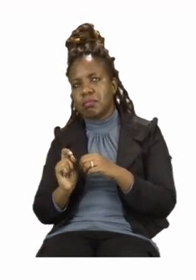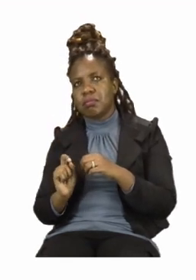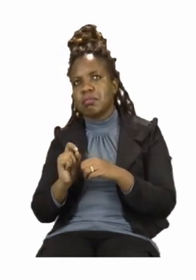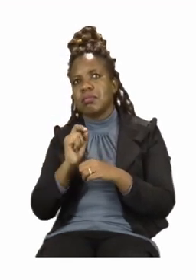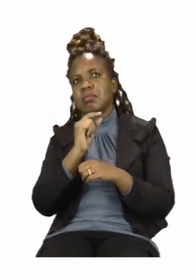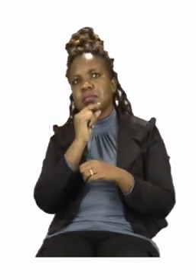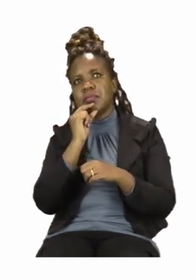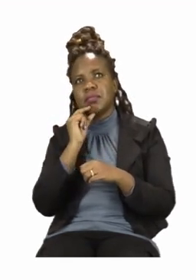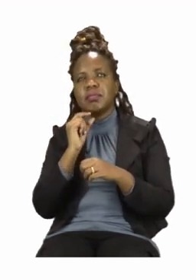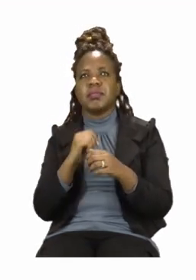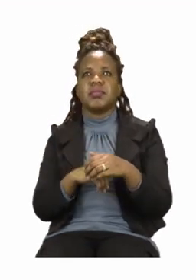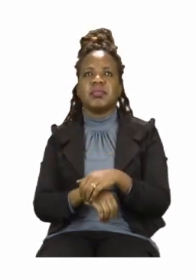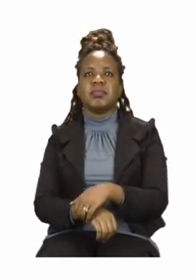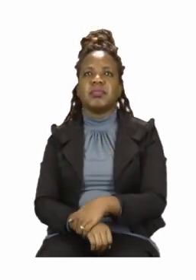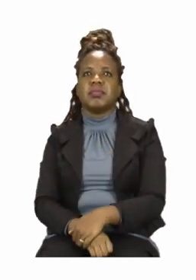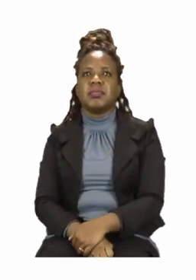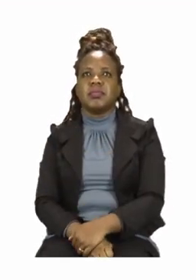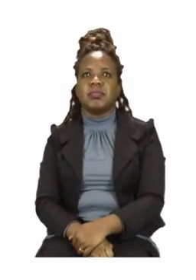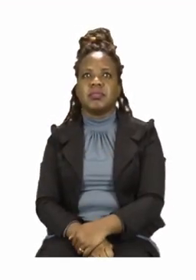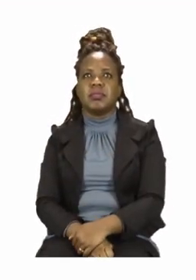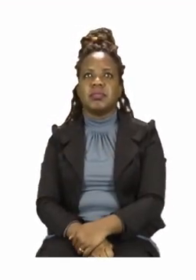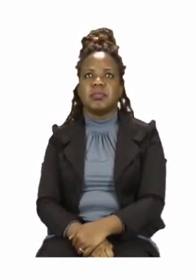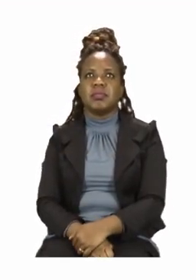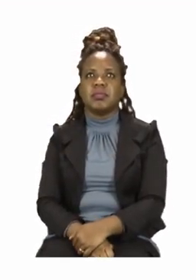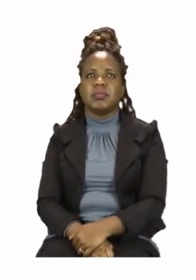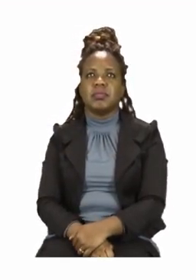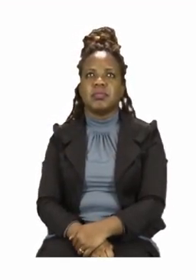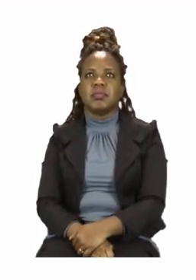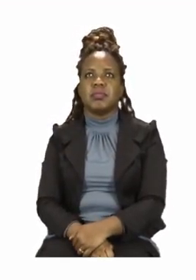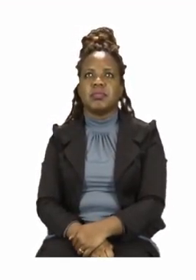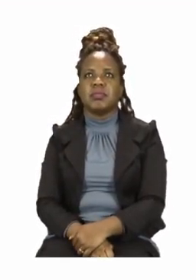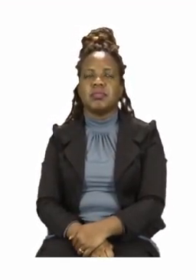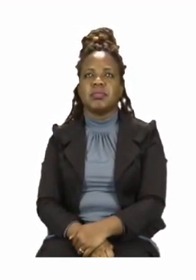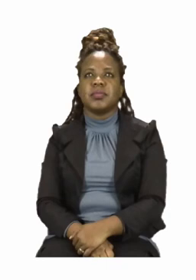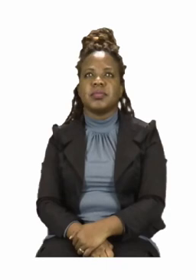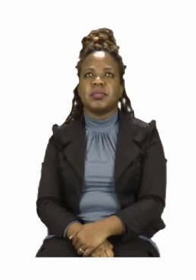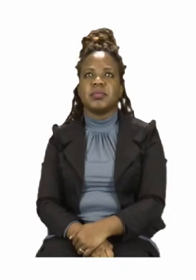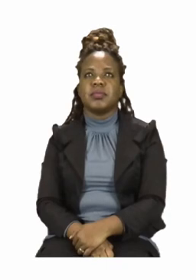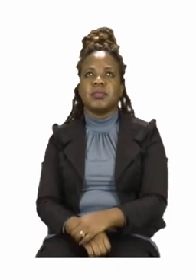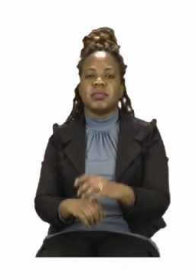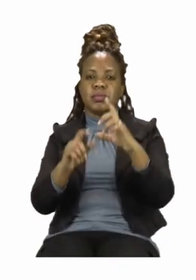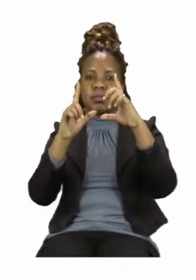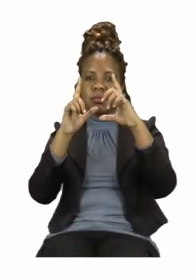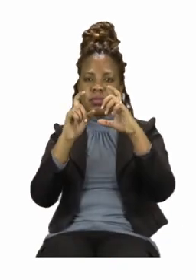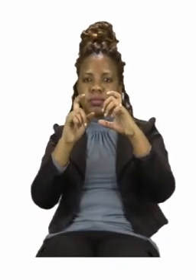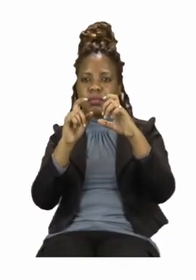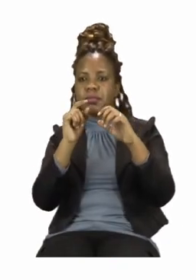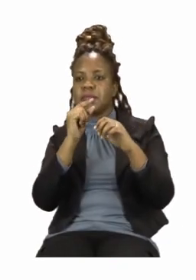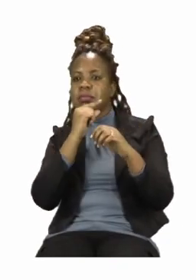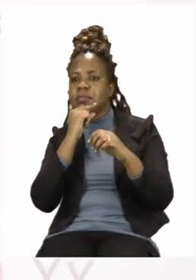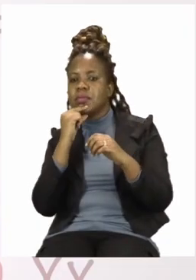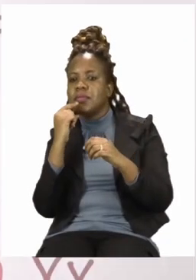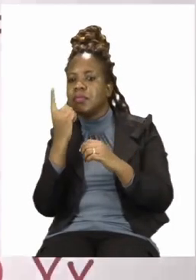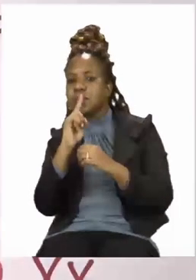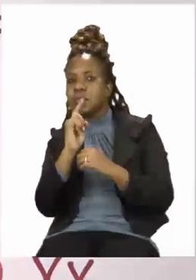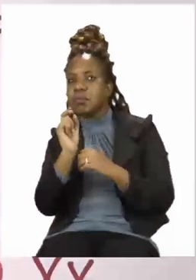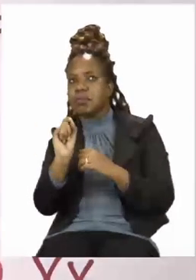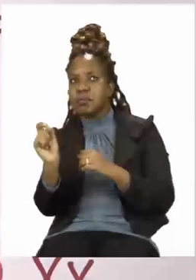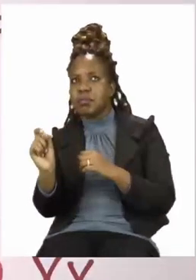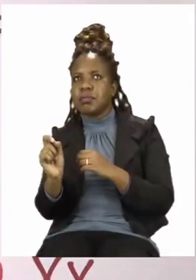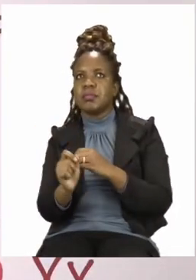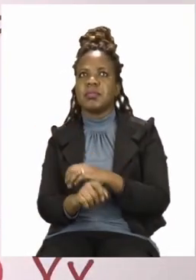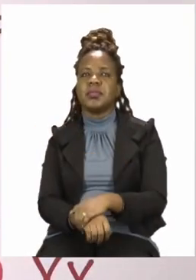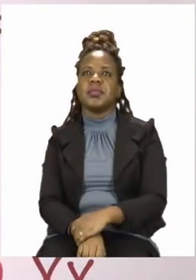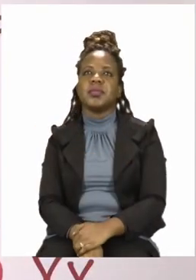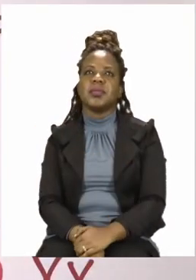do the one that we can see, rod and bay. So let's take a look at the board.